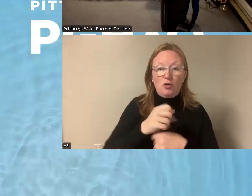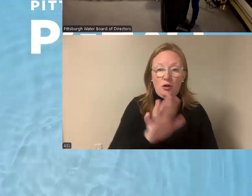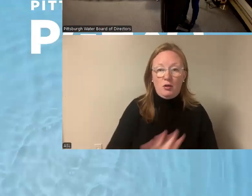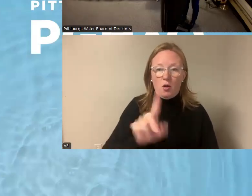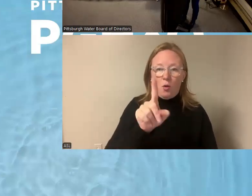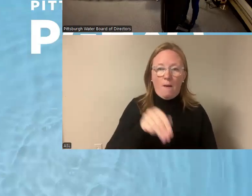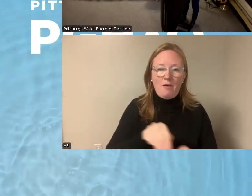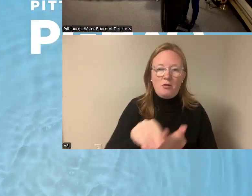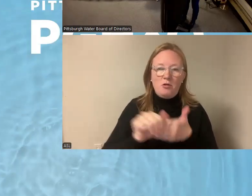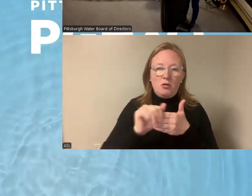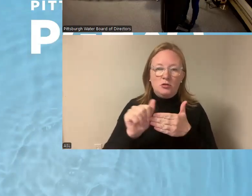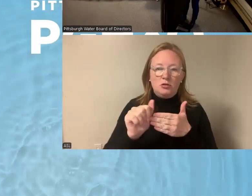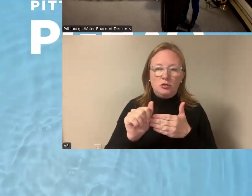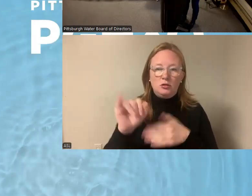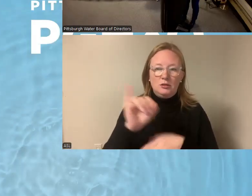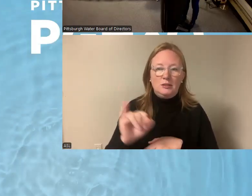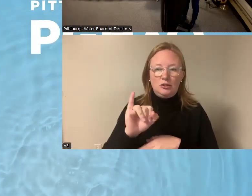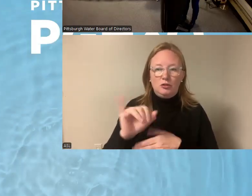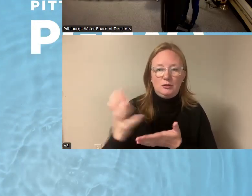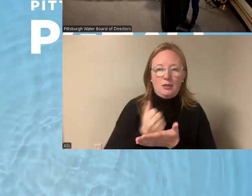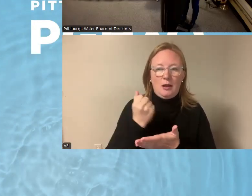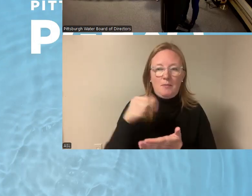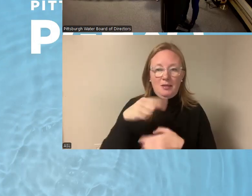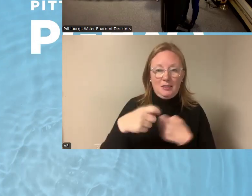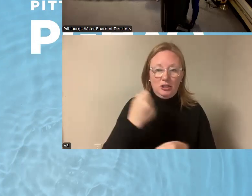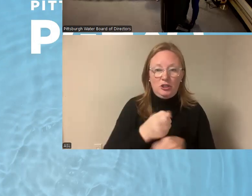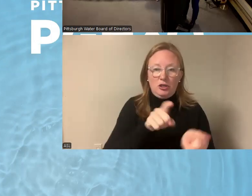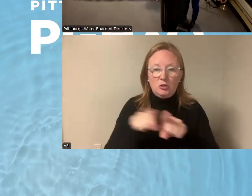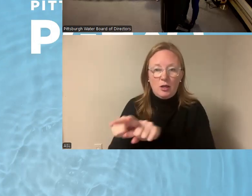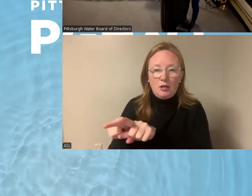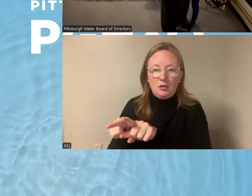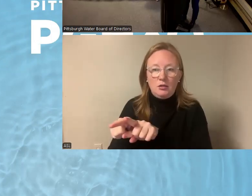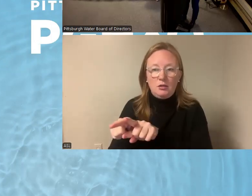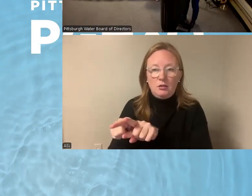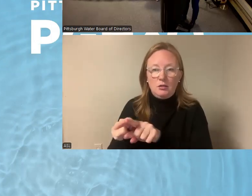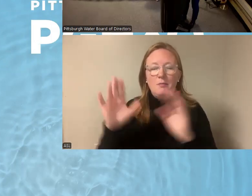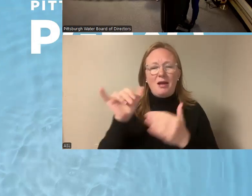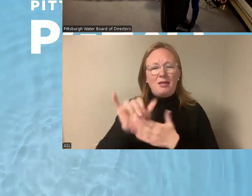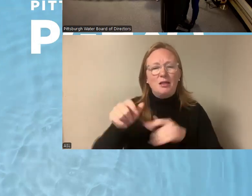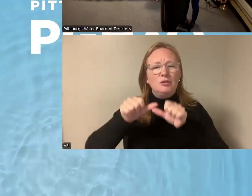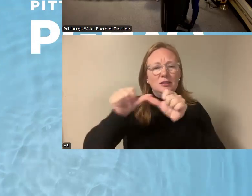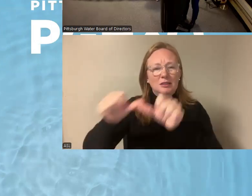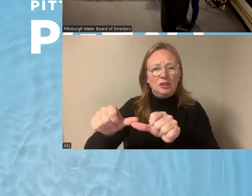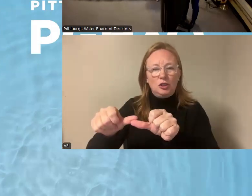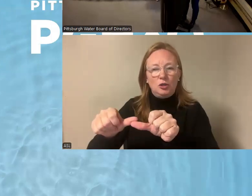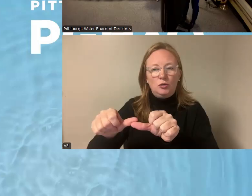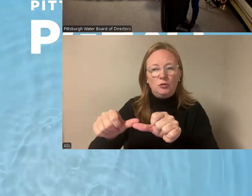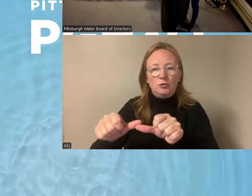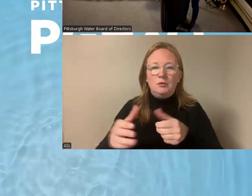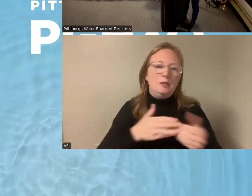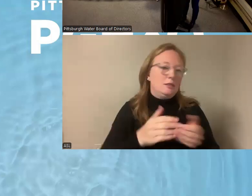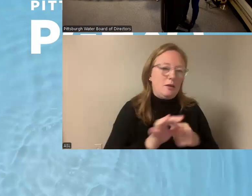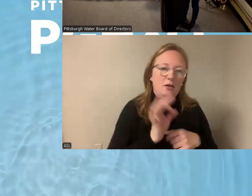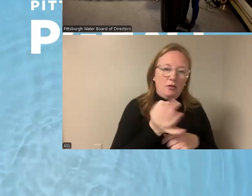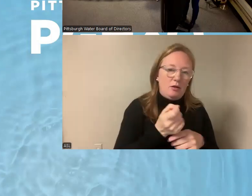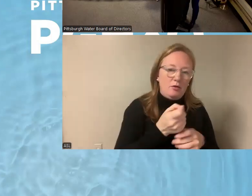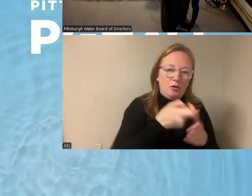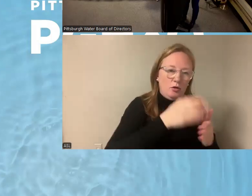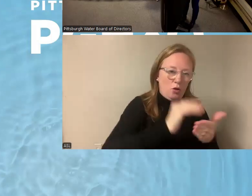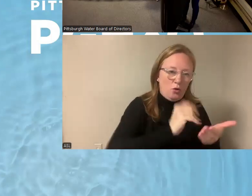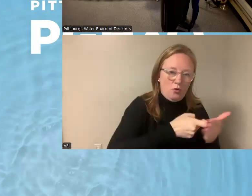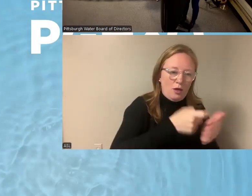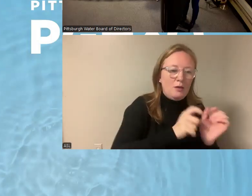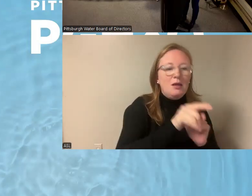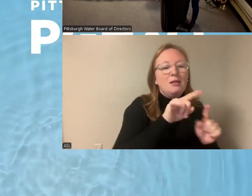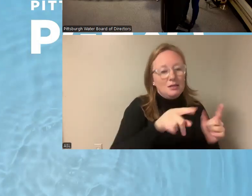$1 million in interest income this year as well. We expect that to continue even with the Fed's action to lower rates. We still expect to